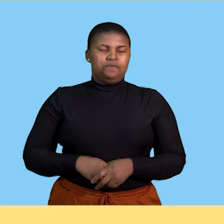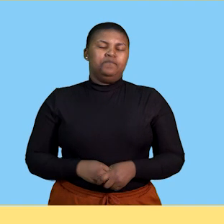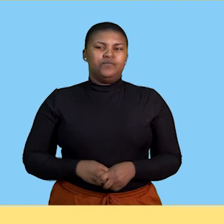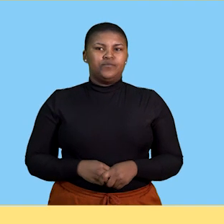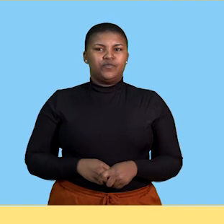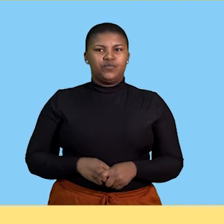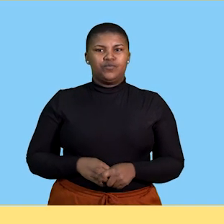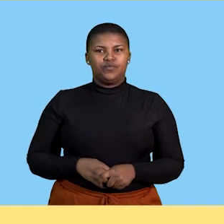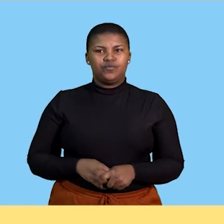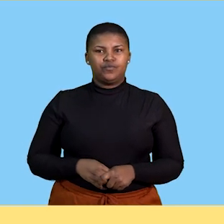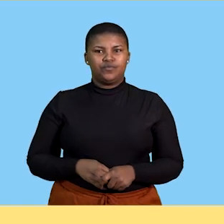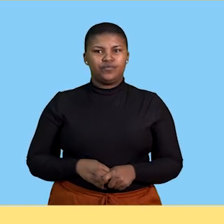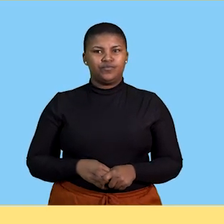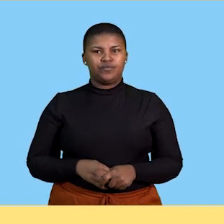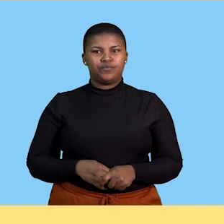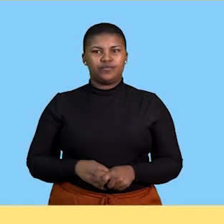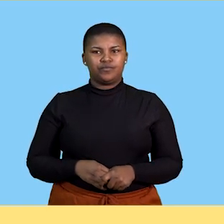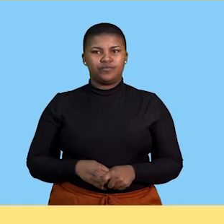90,420. So here it becomes